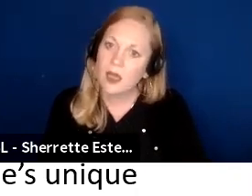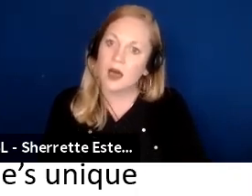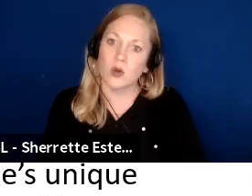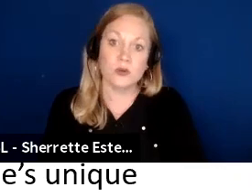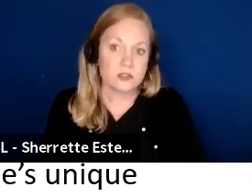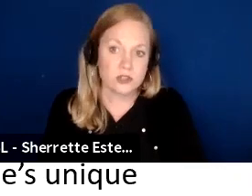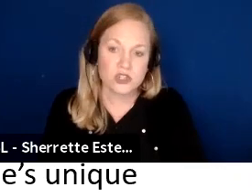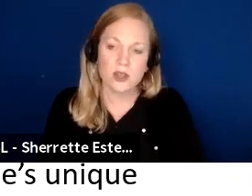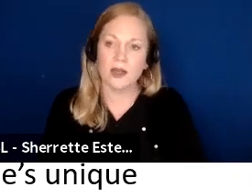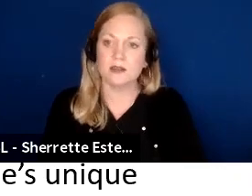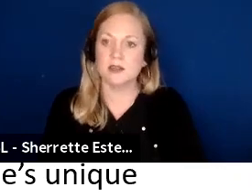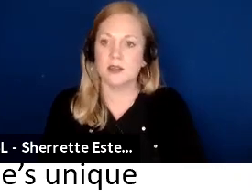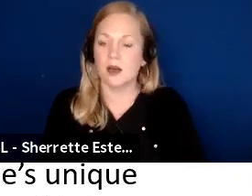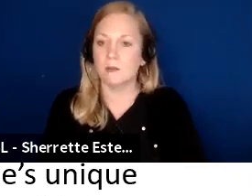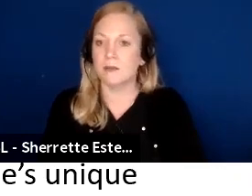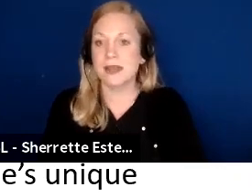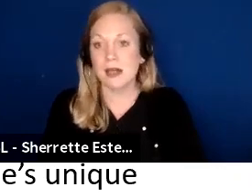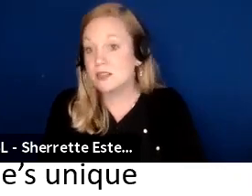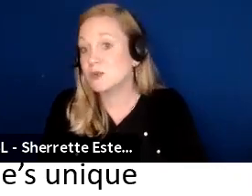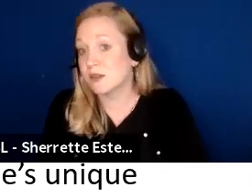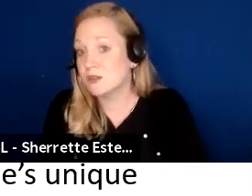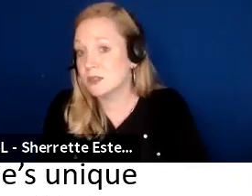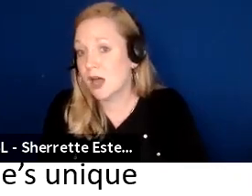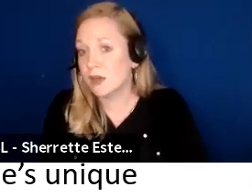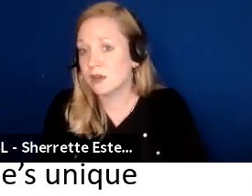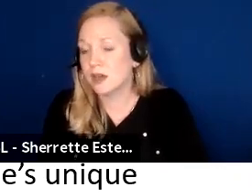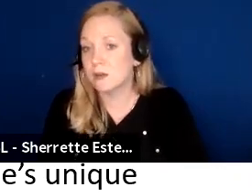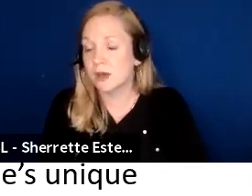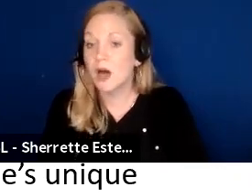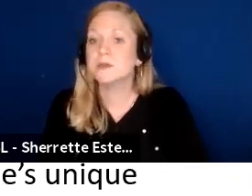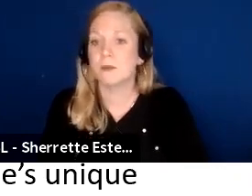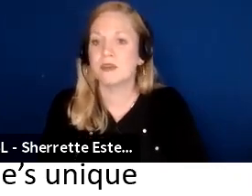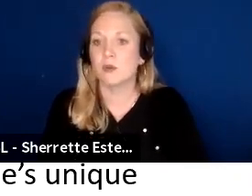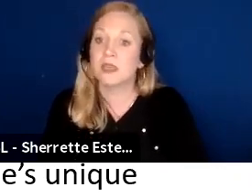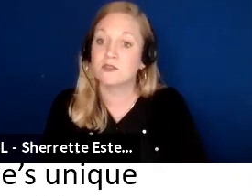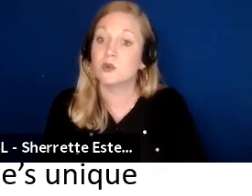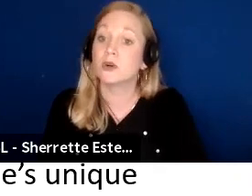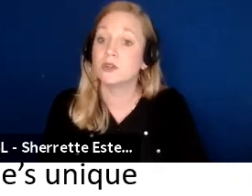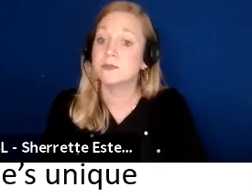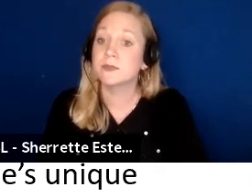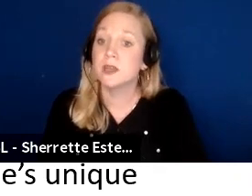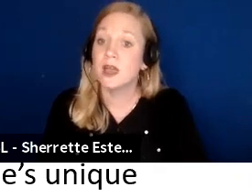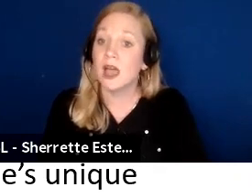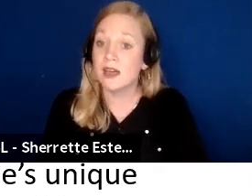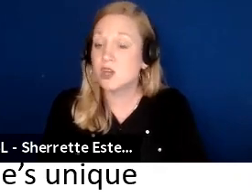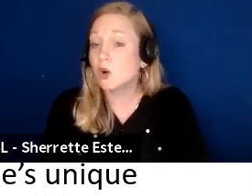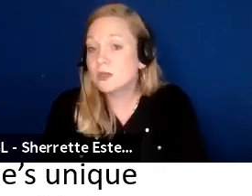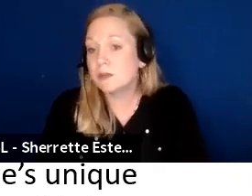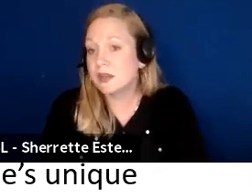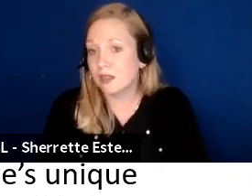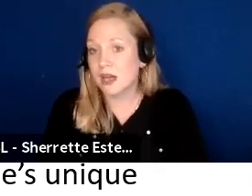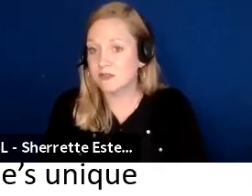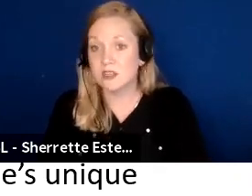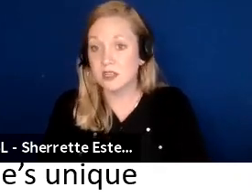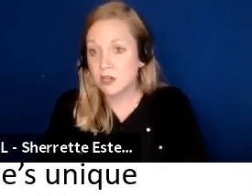formalized. Research and analysis was given to the topic, and it becomes something that we give to the world. And that's only